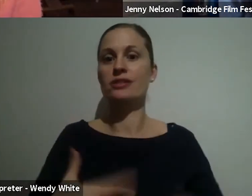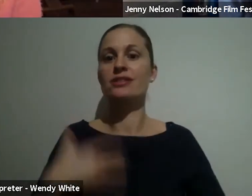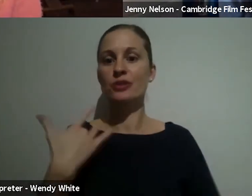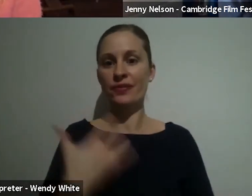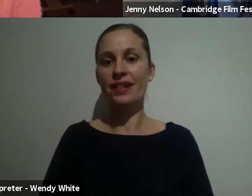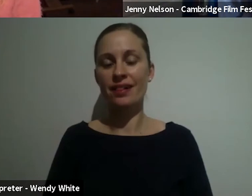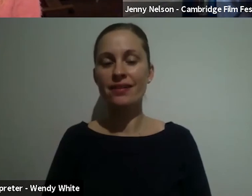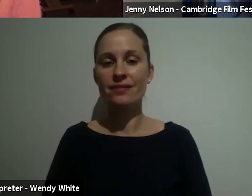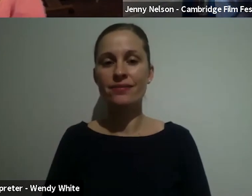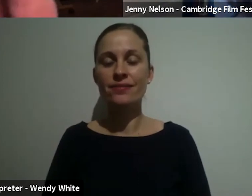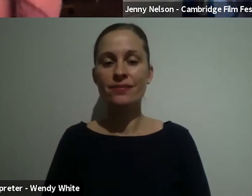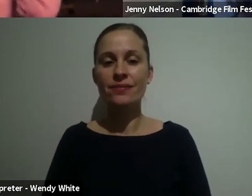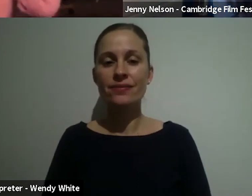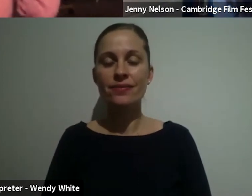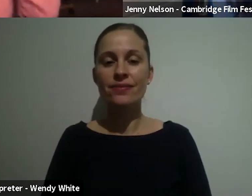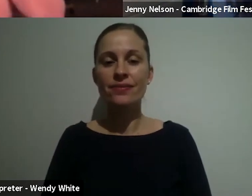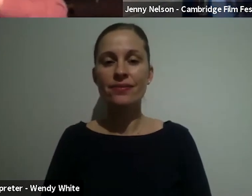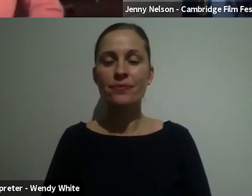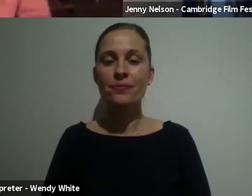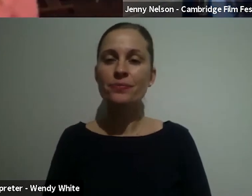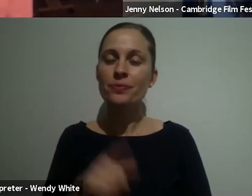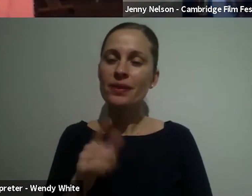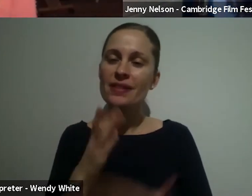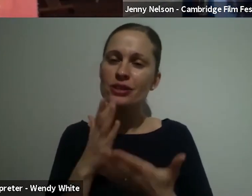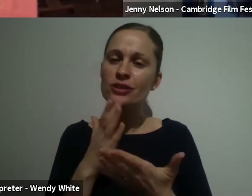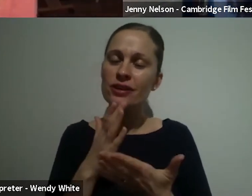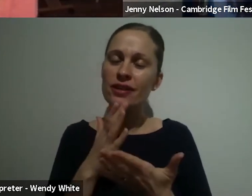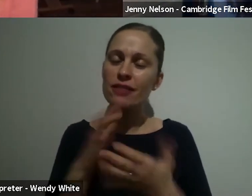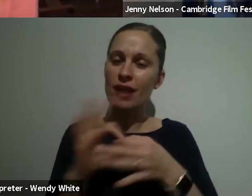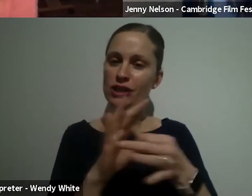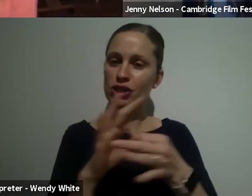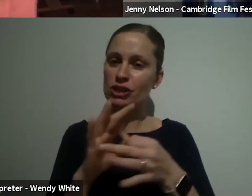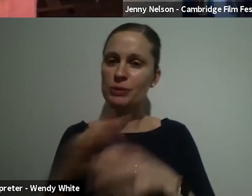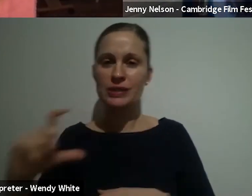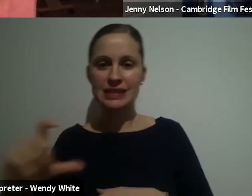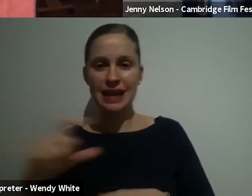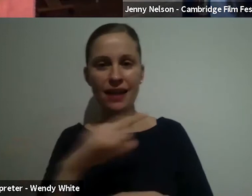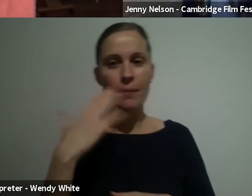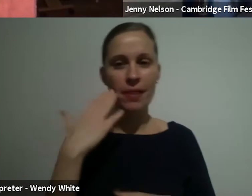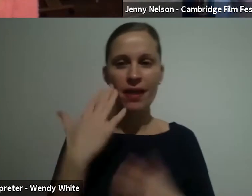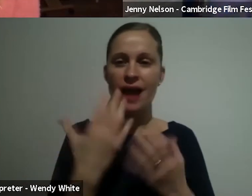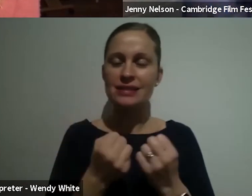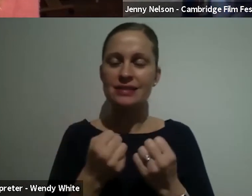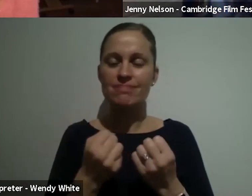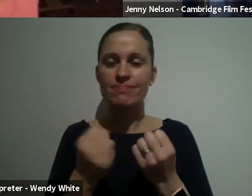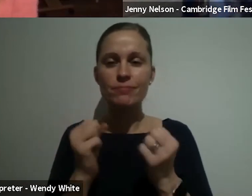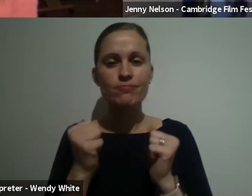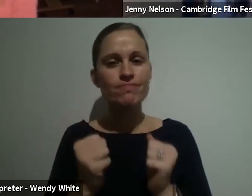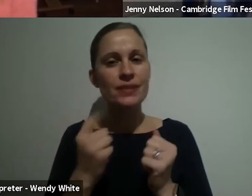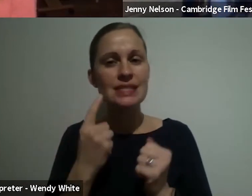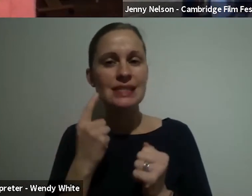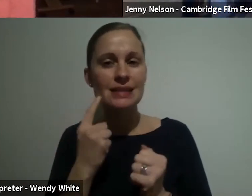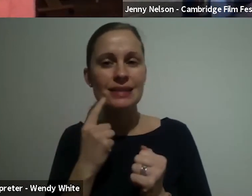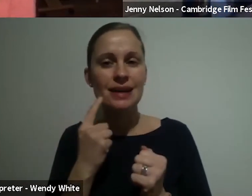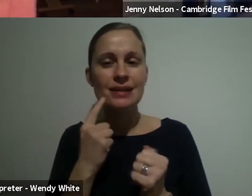Mm. There's a real tenderness between their relationship. I think that was beautifully brought to life,